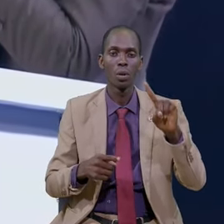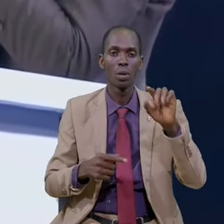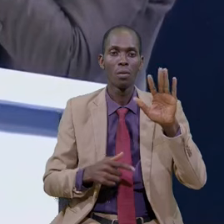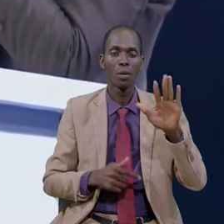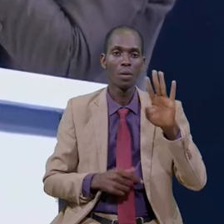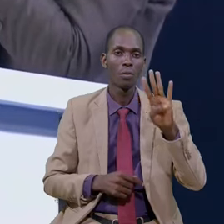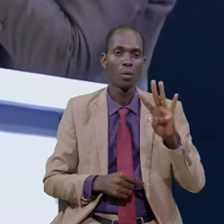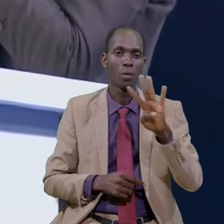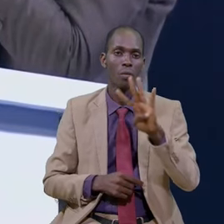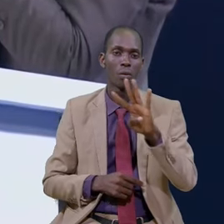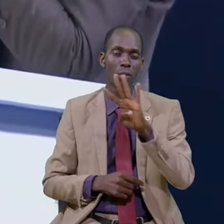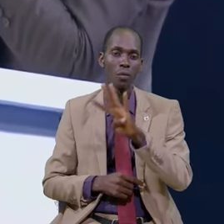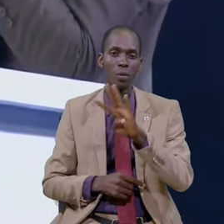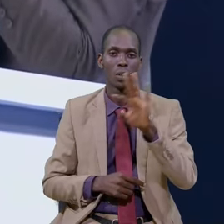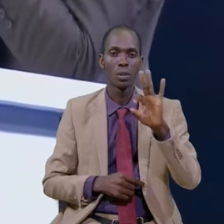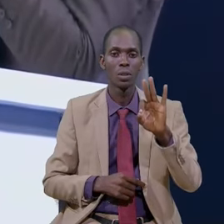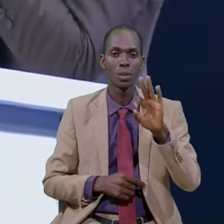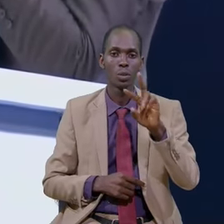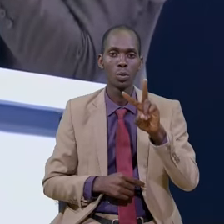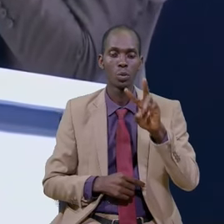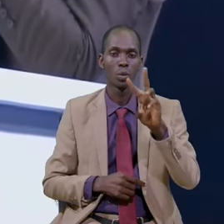444 92